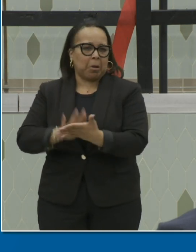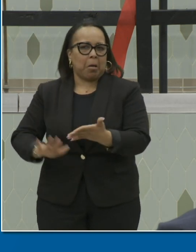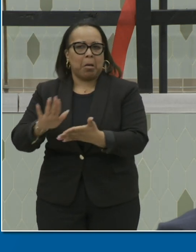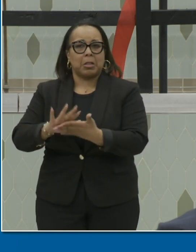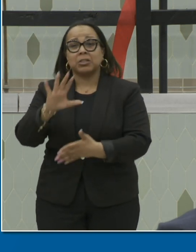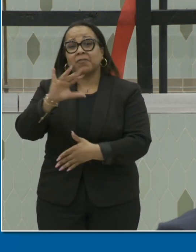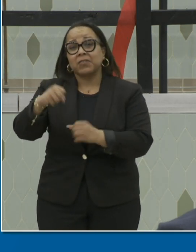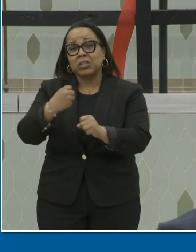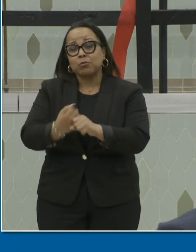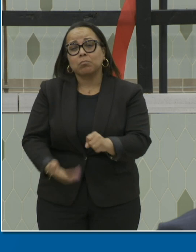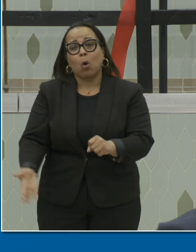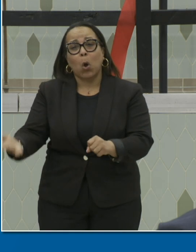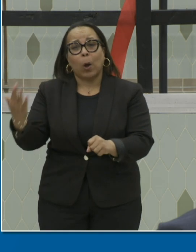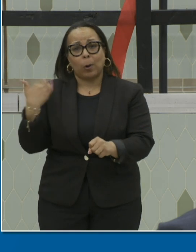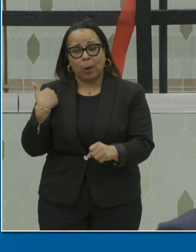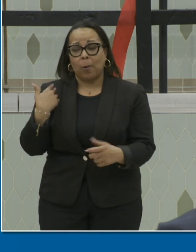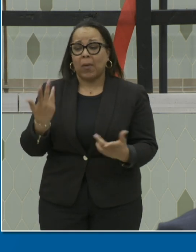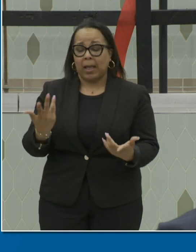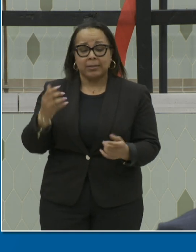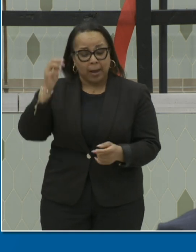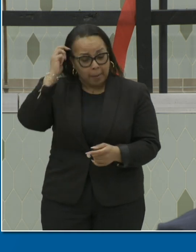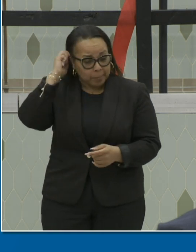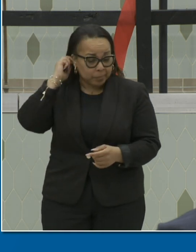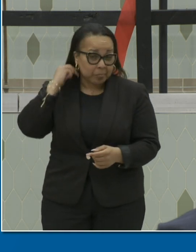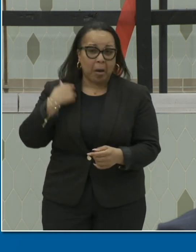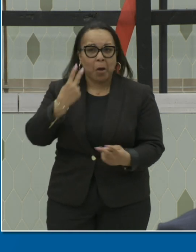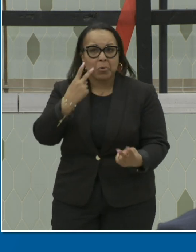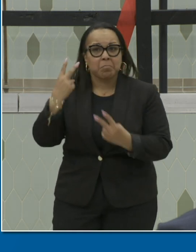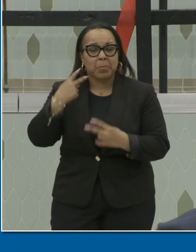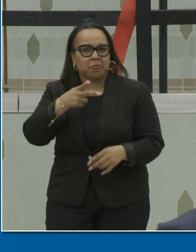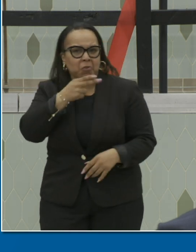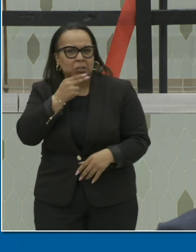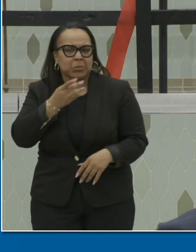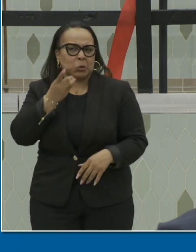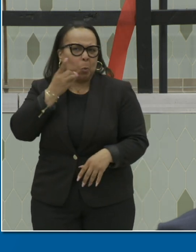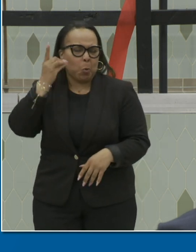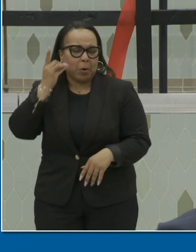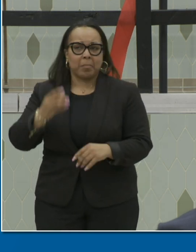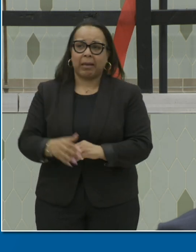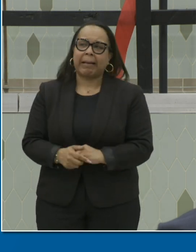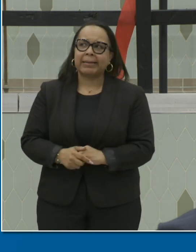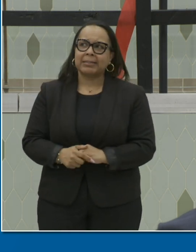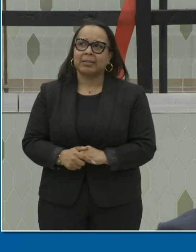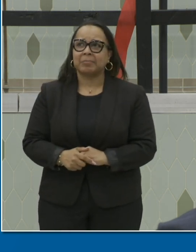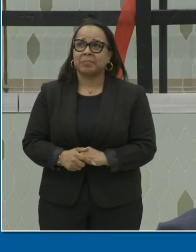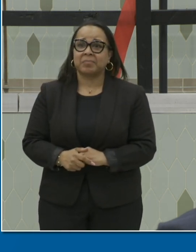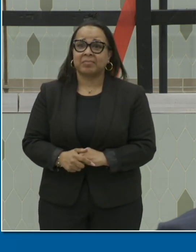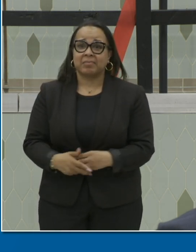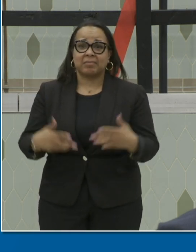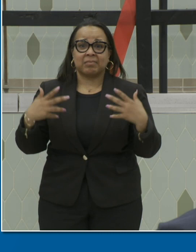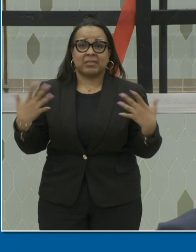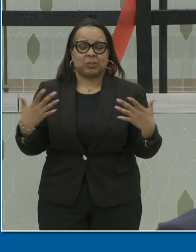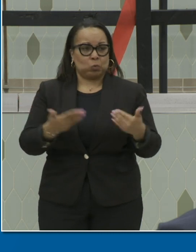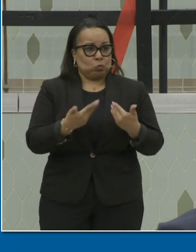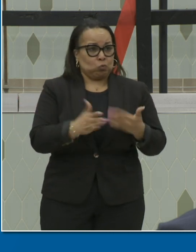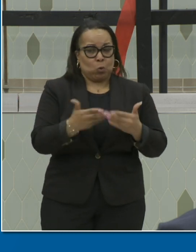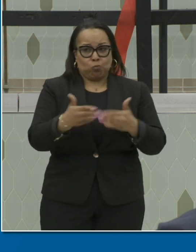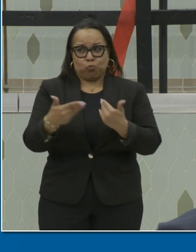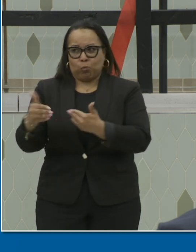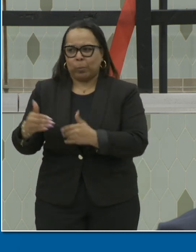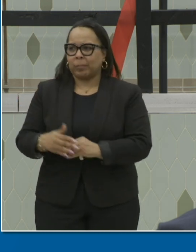college 50 years ago, I remember freshman dorm, and it's just a bunch of